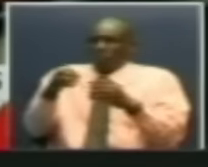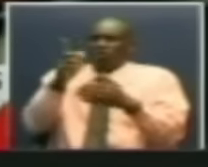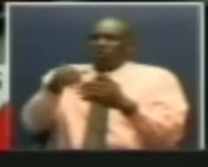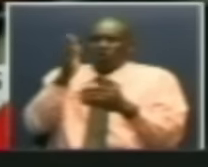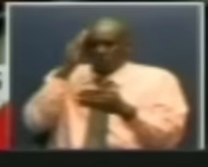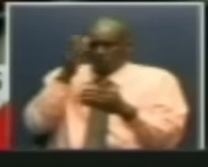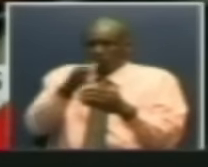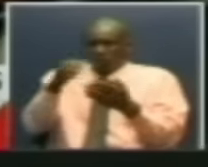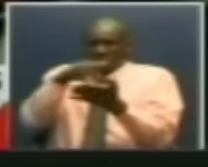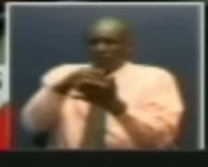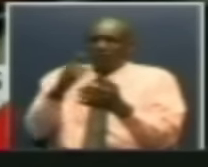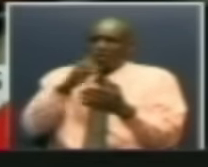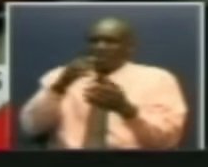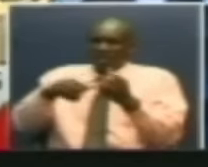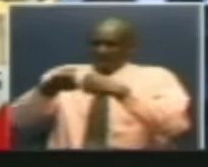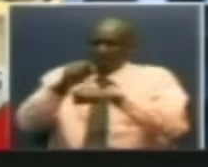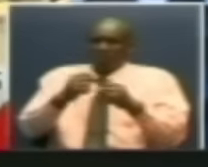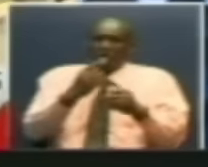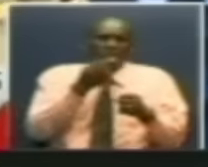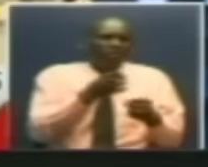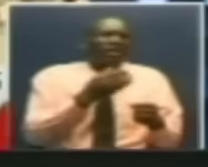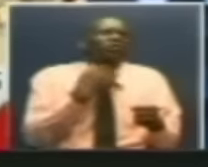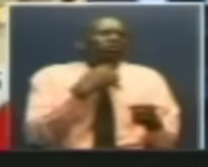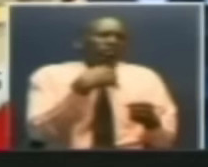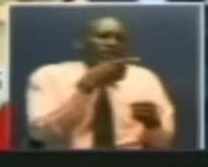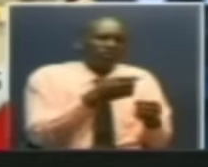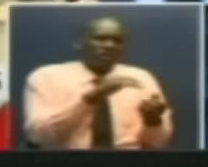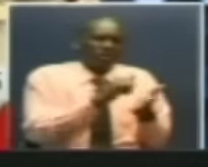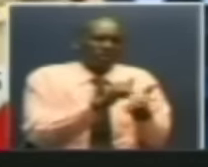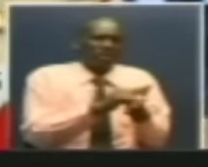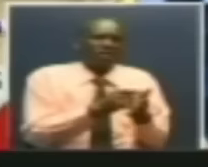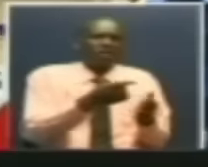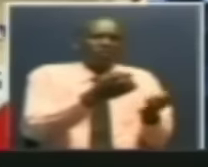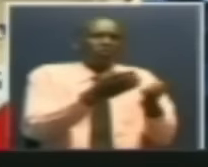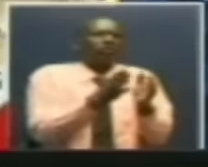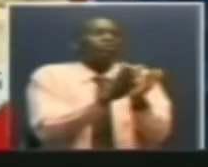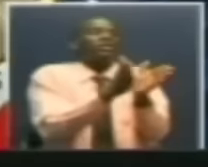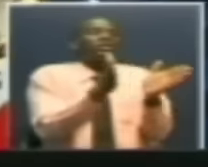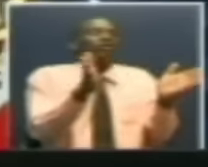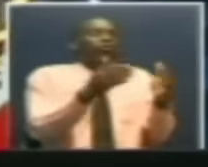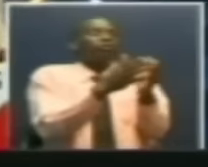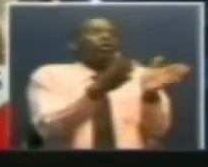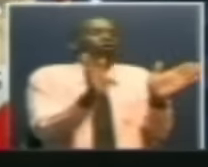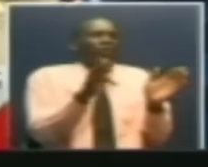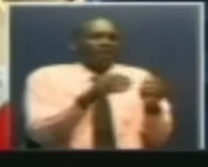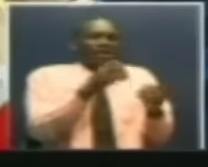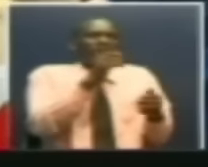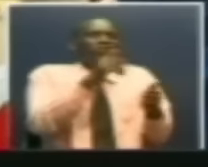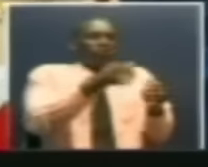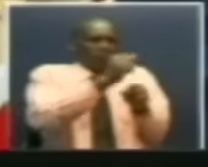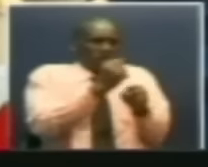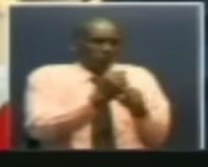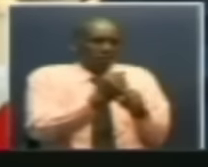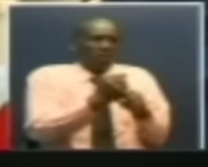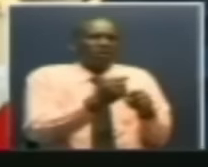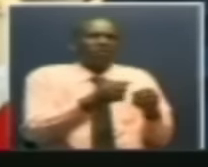least of those involved in terror activities. One thing I want to tell Robadiri is we need to be very broad in whatever we do. For